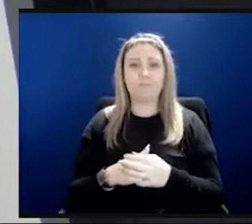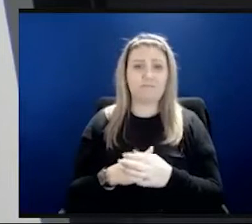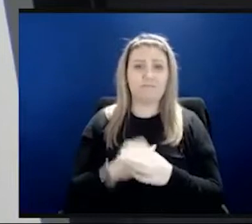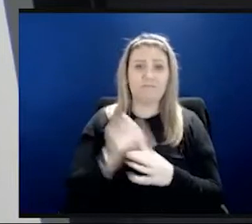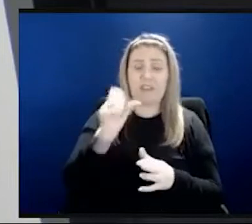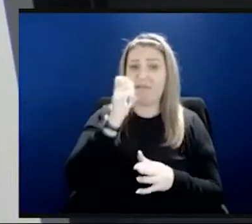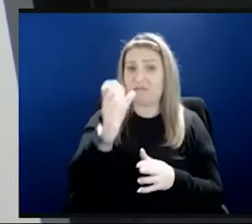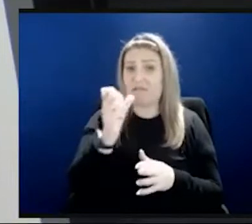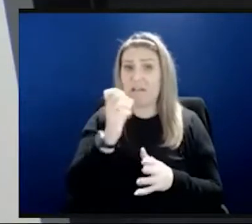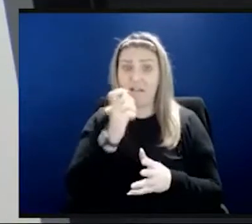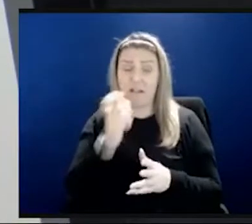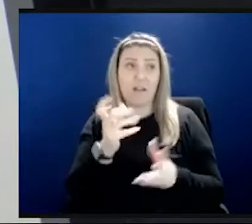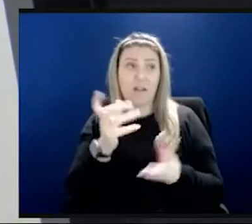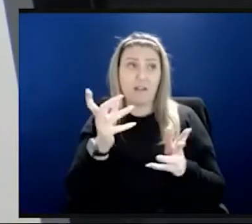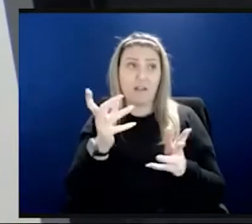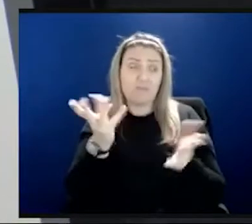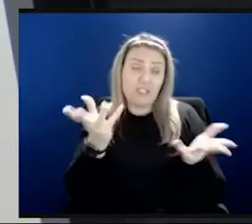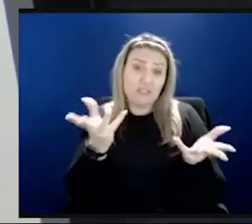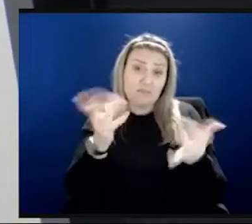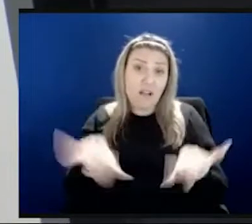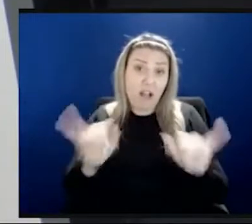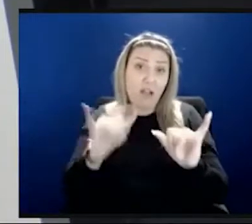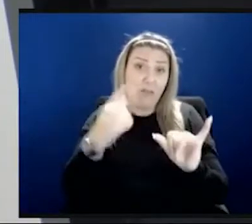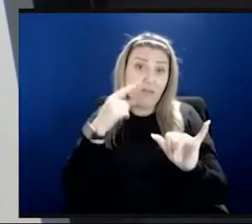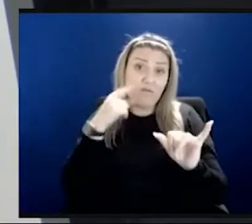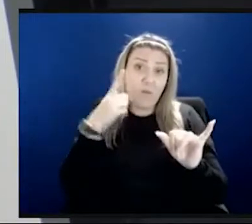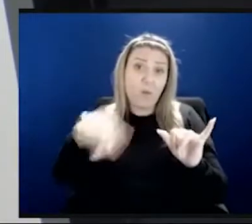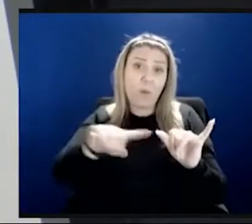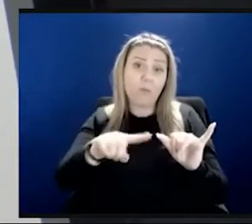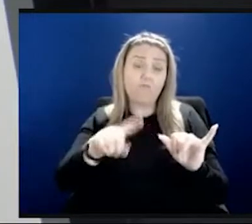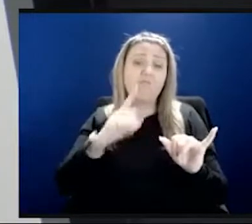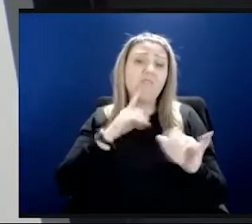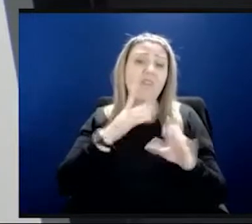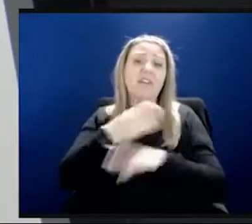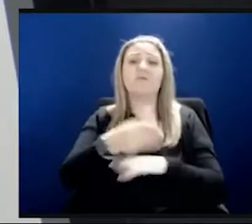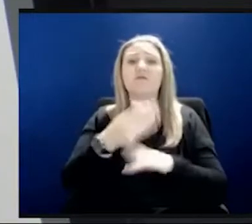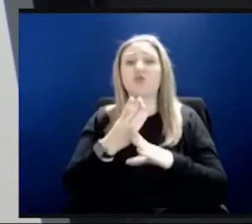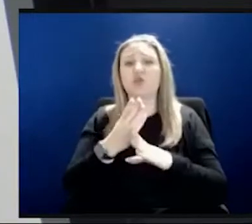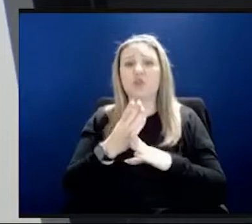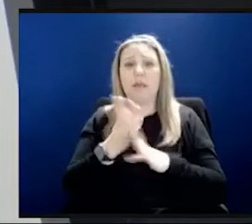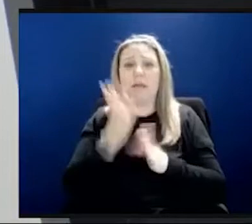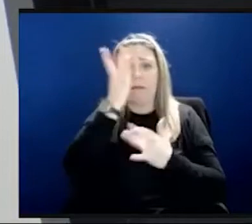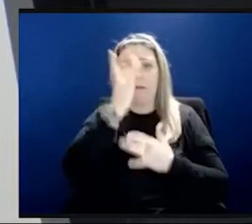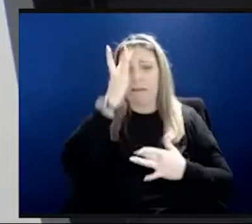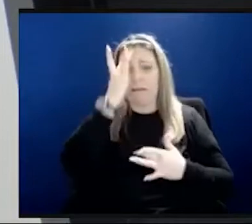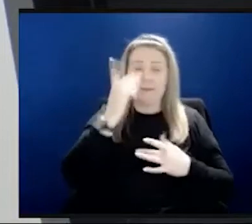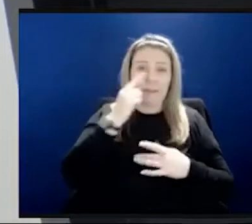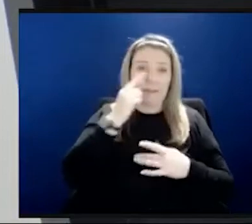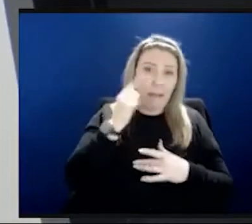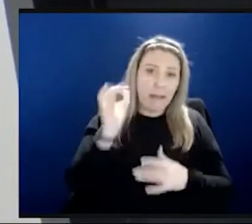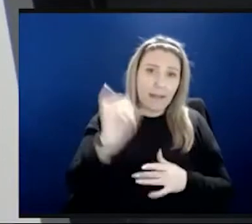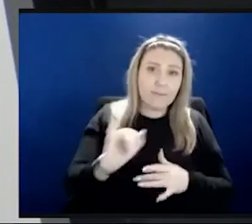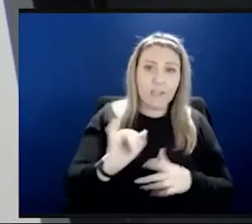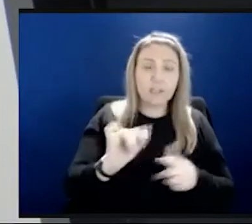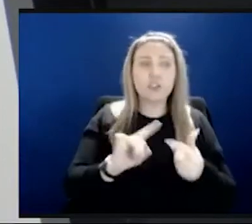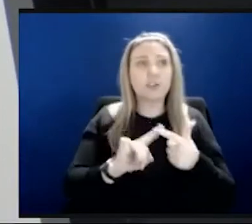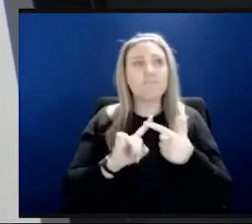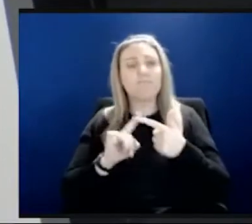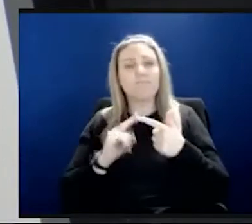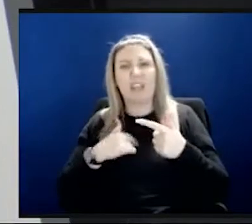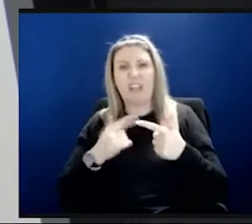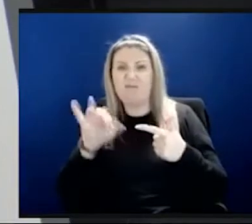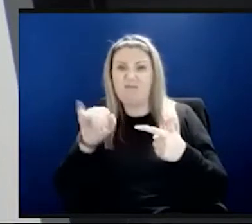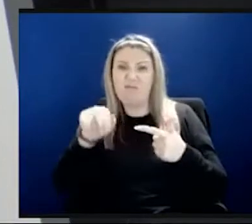present after some kind of antecedent illness, be it sinus infection. I had the flu. Some